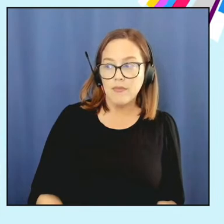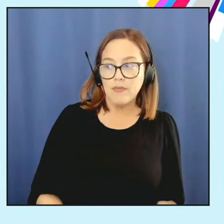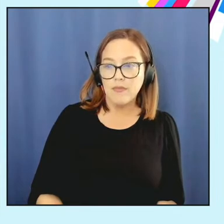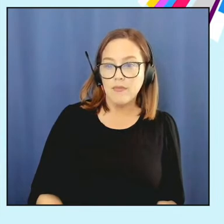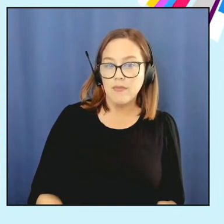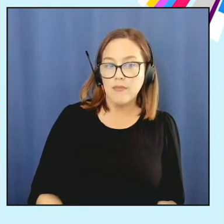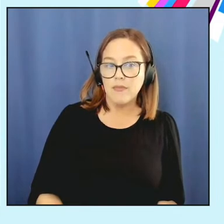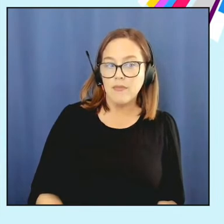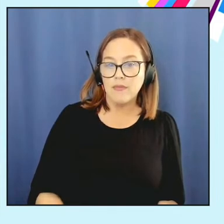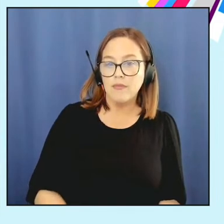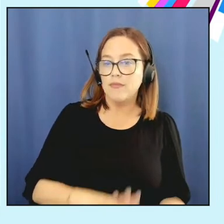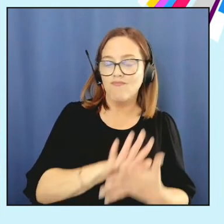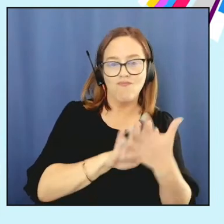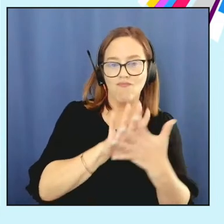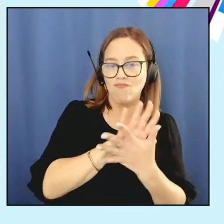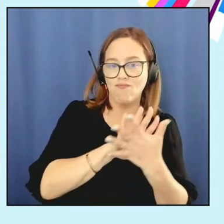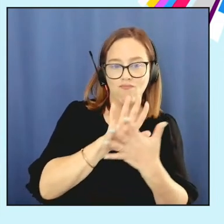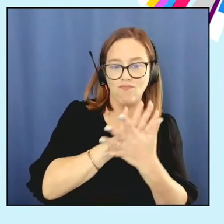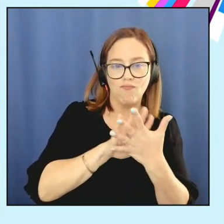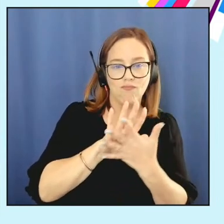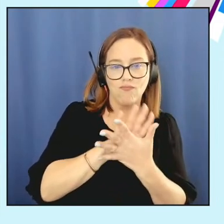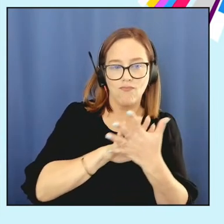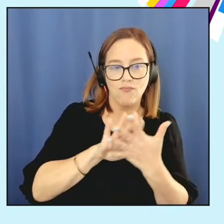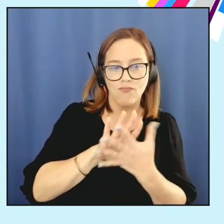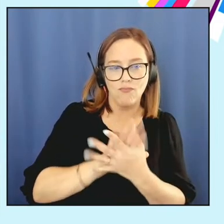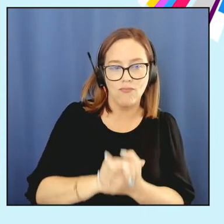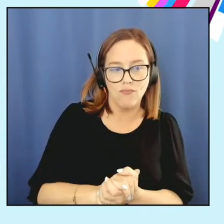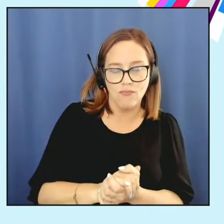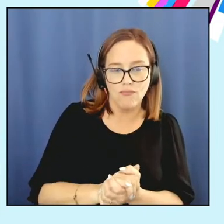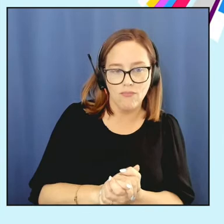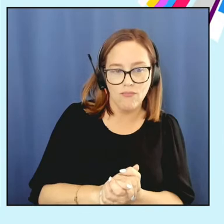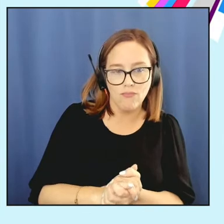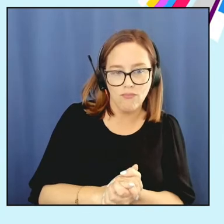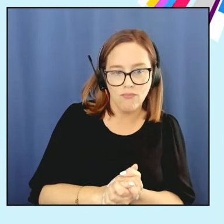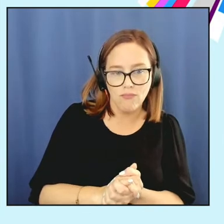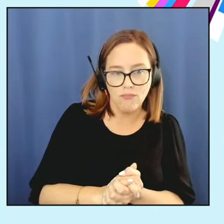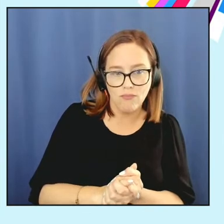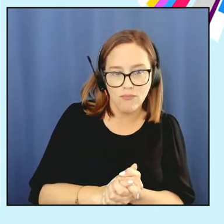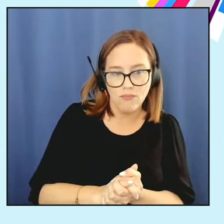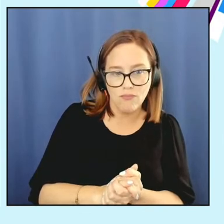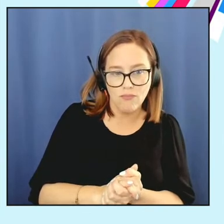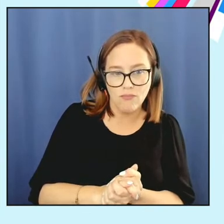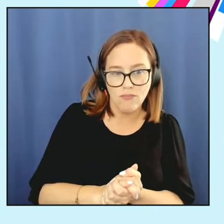at that certainly. Countries where pink is